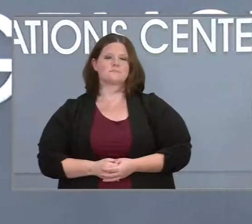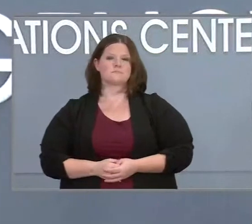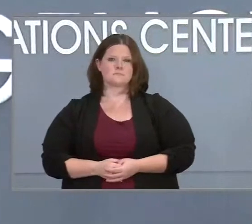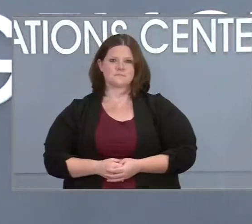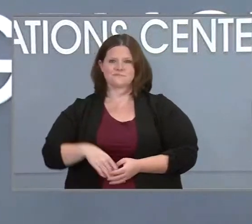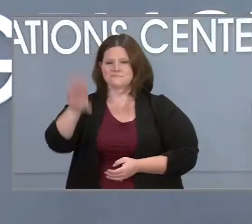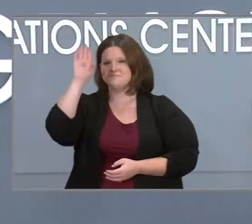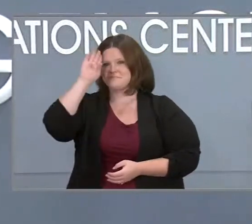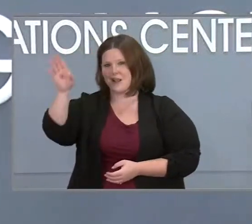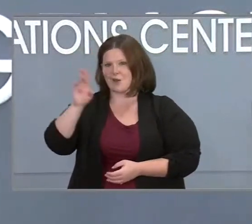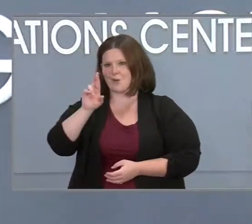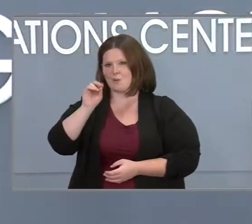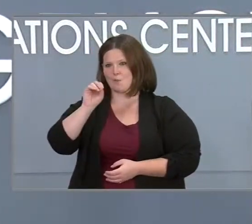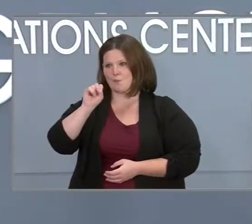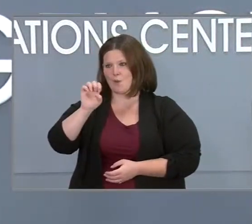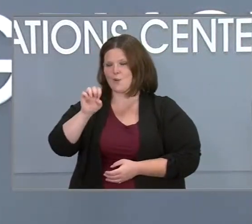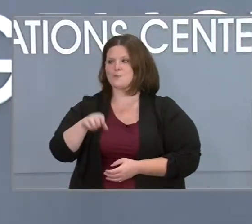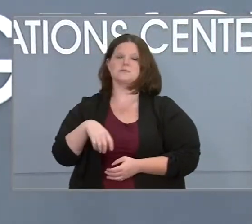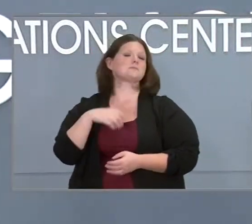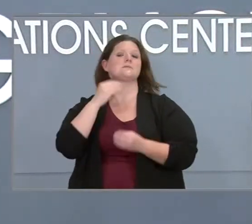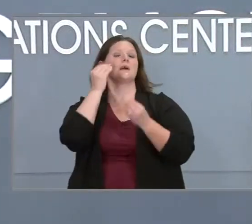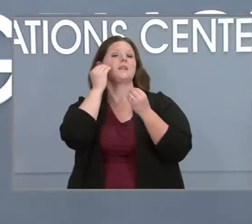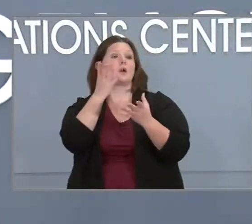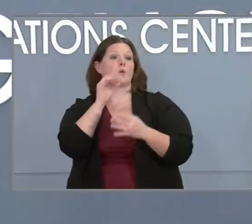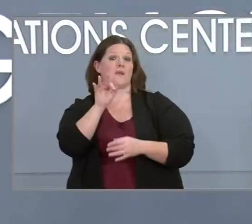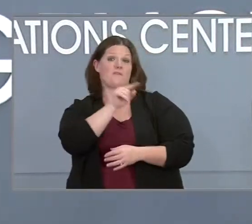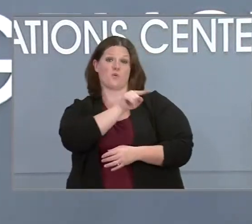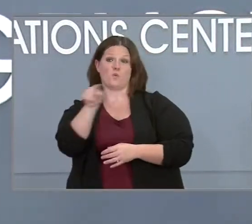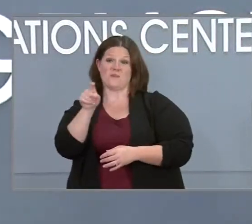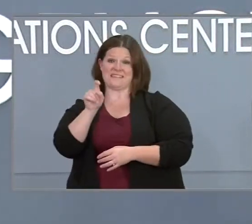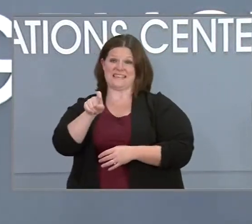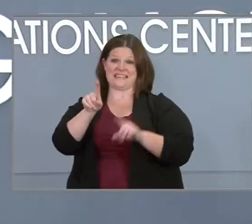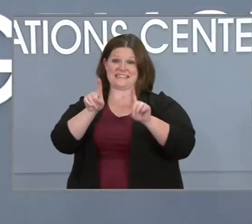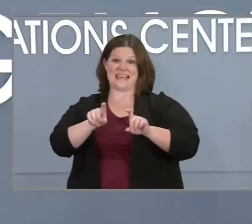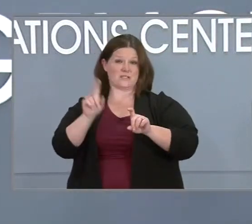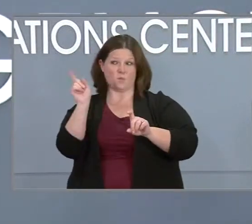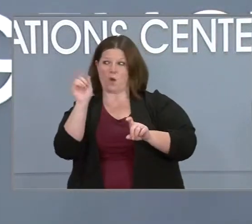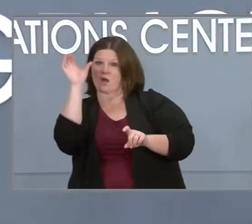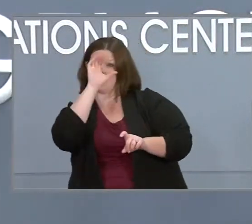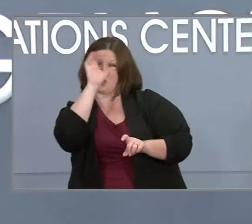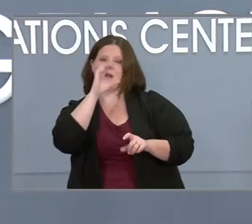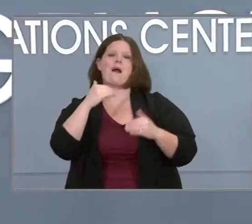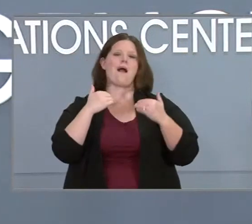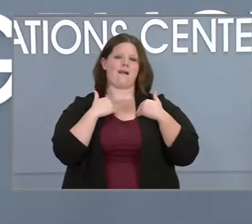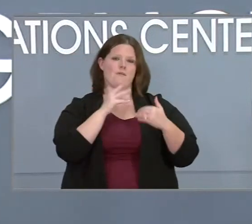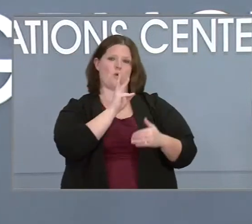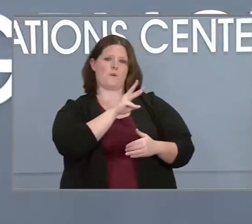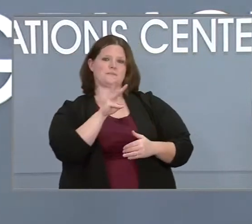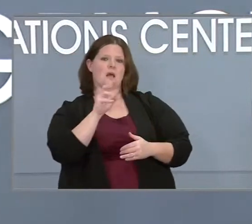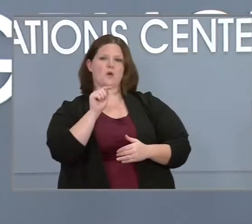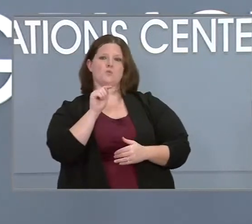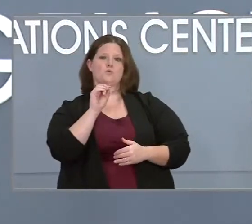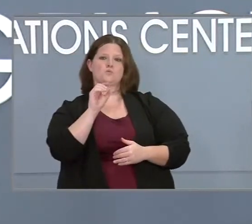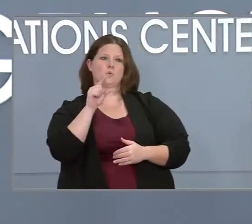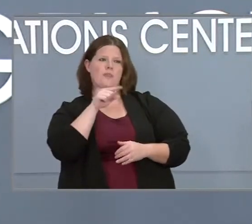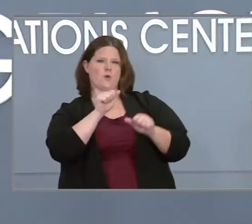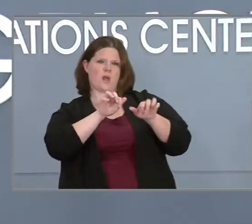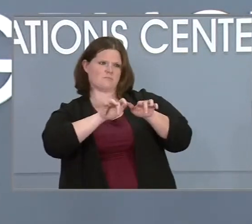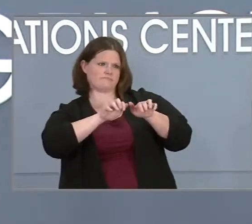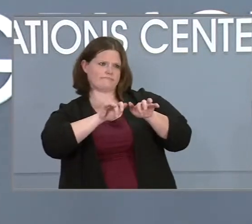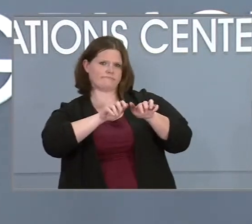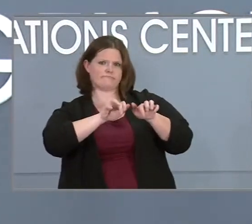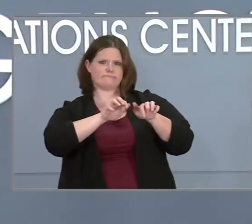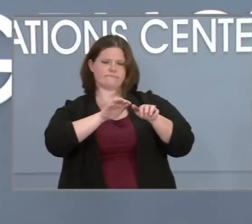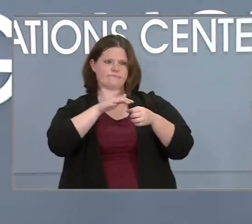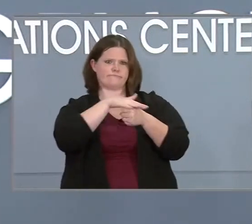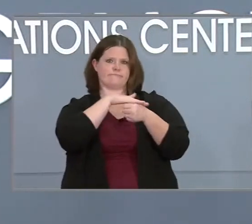Hi, Rose. And just to let everyone know that if you need a COVID test, you can go to our website. There is a tool that allows you to find testing